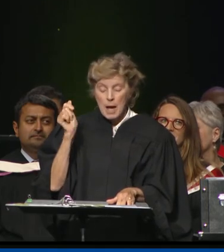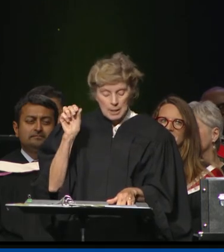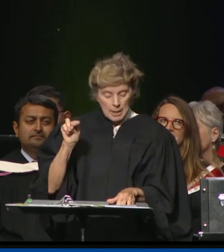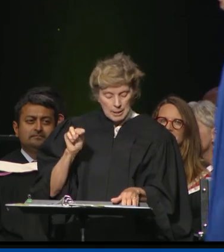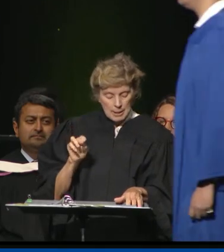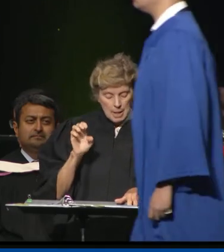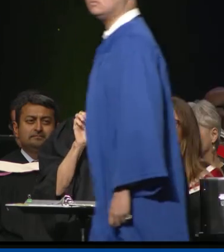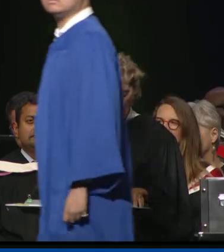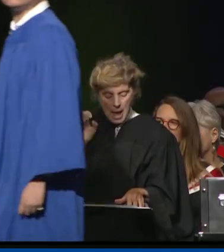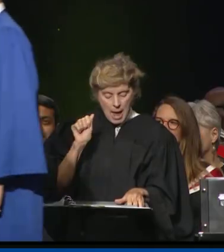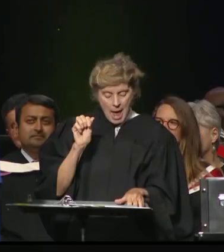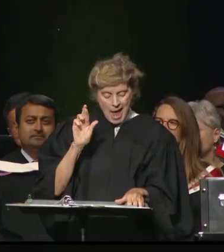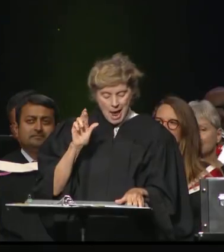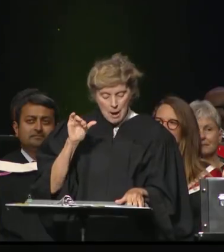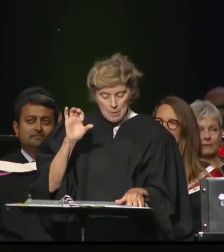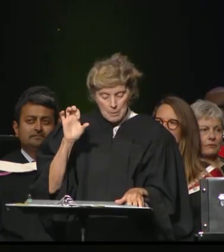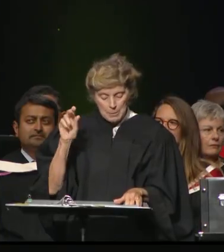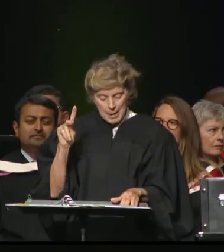Eric Liu.